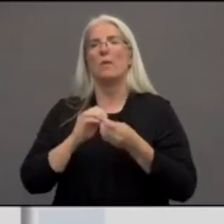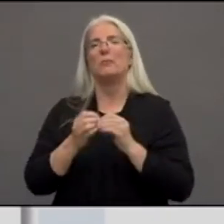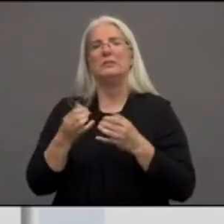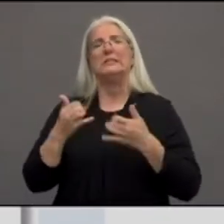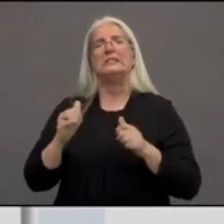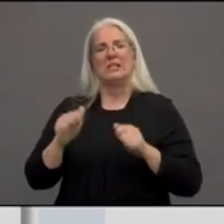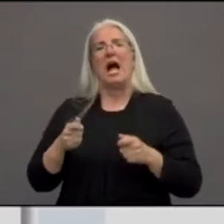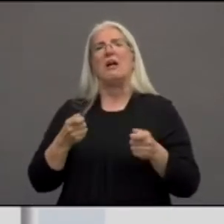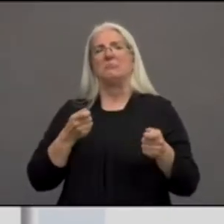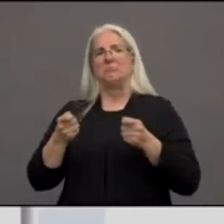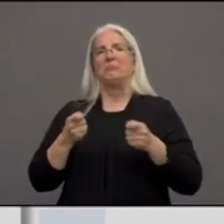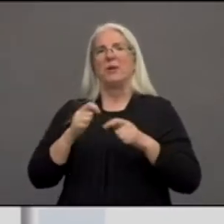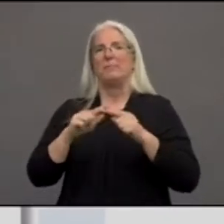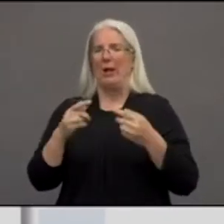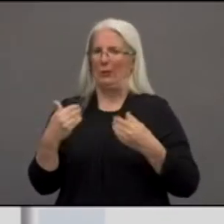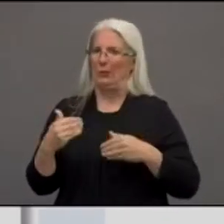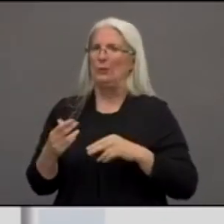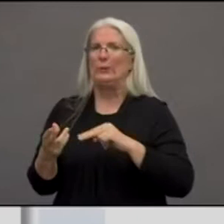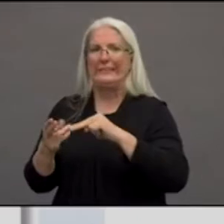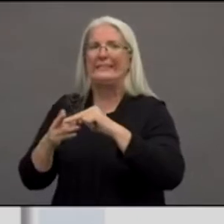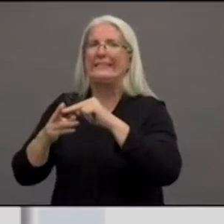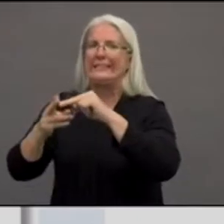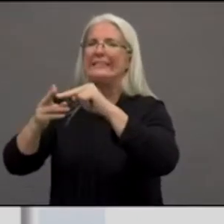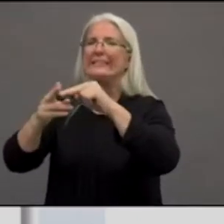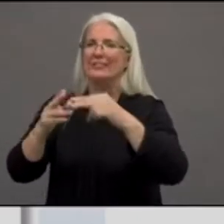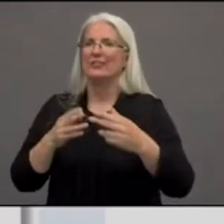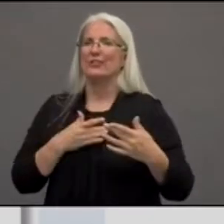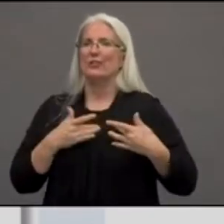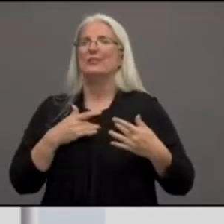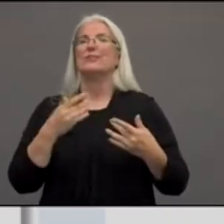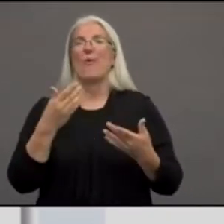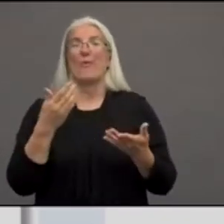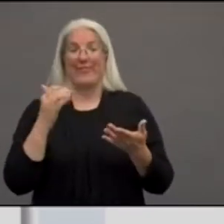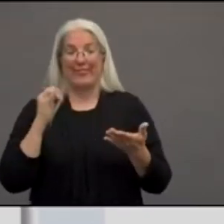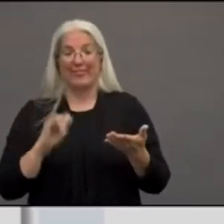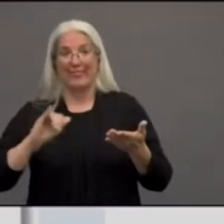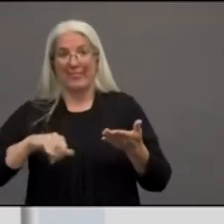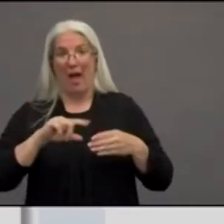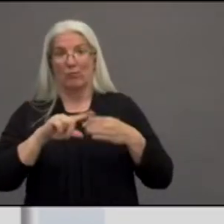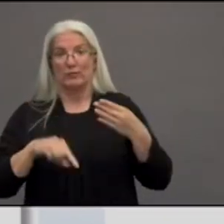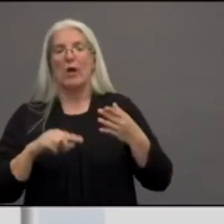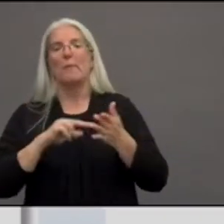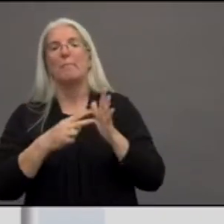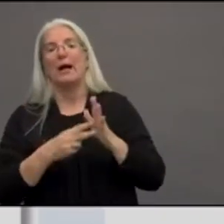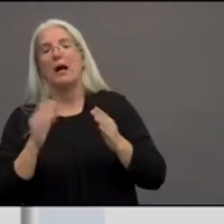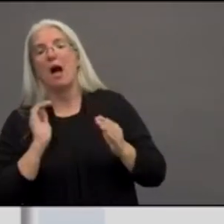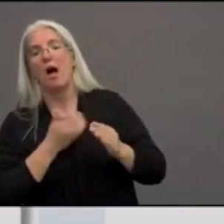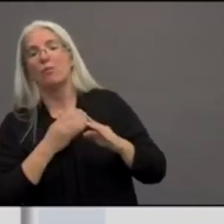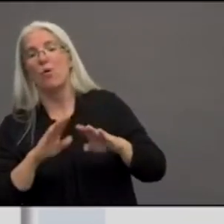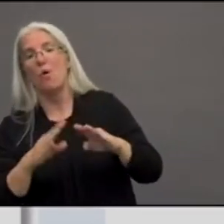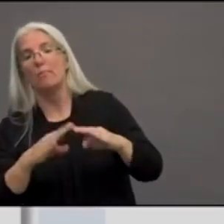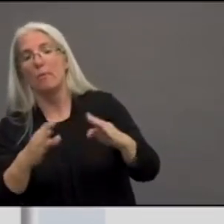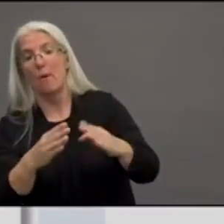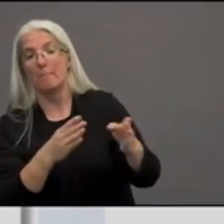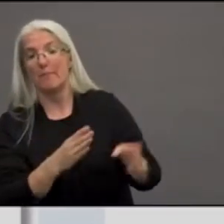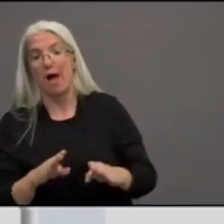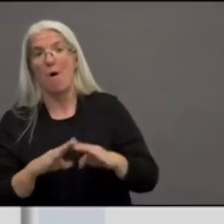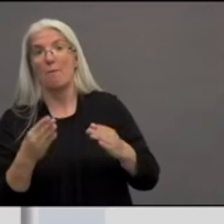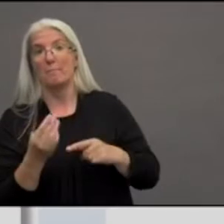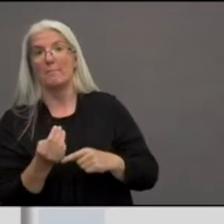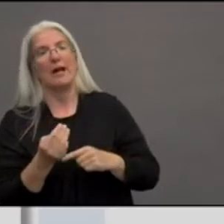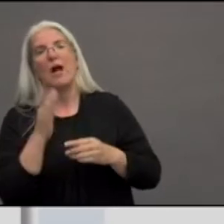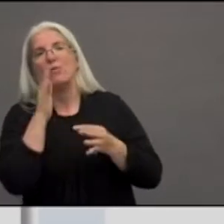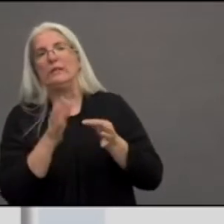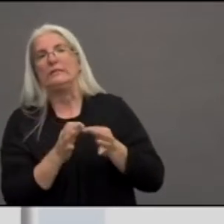rising rapidly. As a result, we're temporarily delaying the reopenings that were scheduled for Monday. So you see a lot